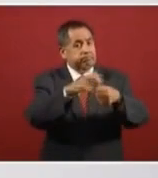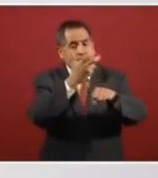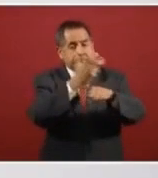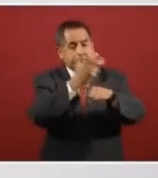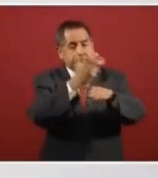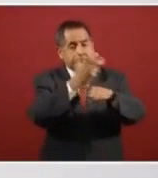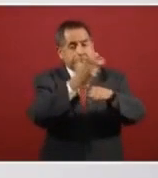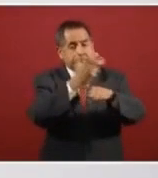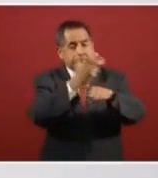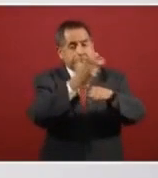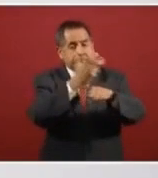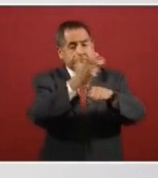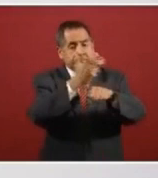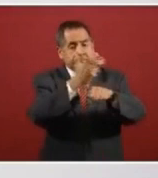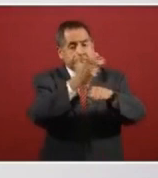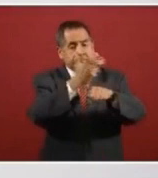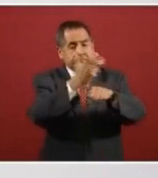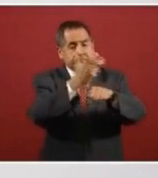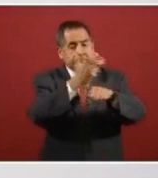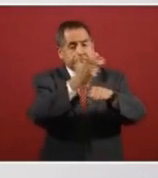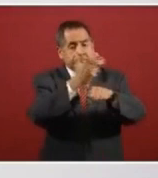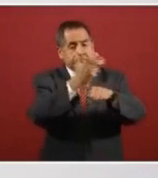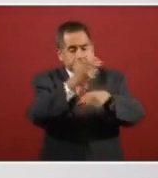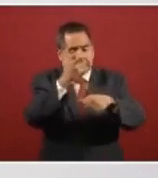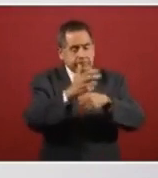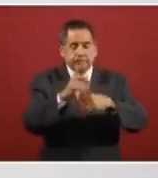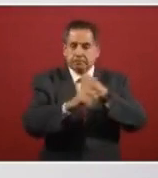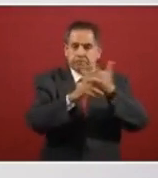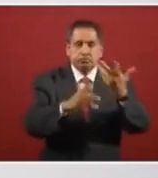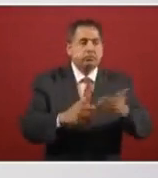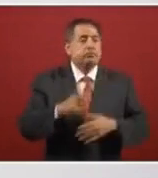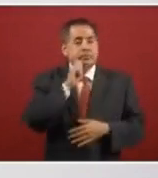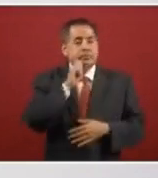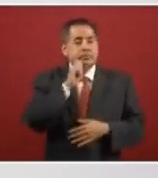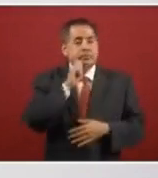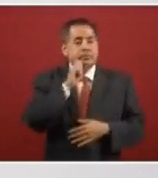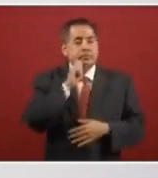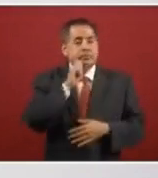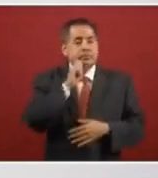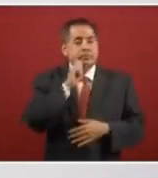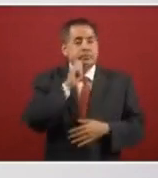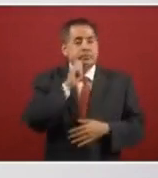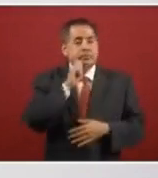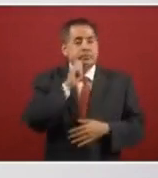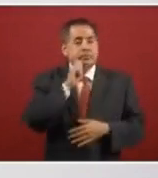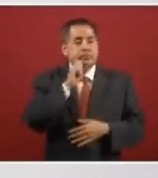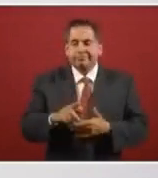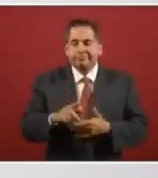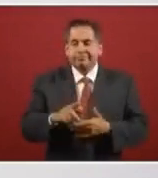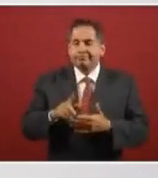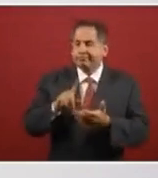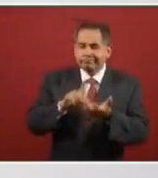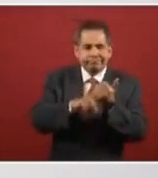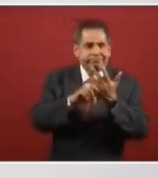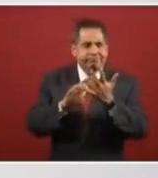and the expressions of of the delinquency